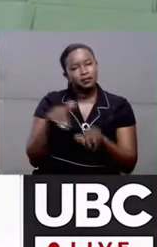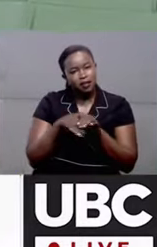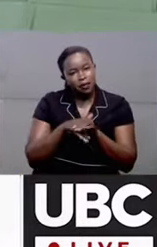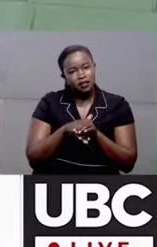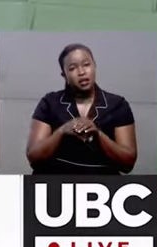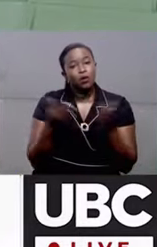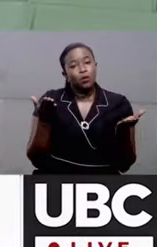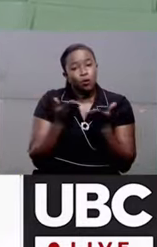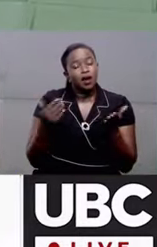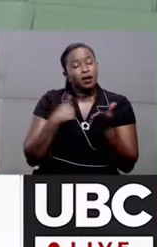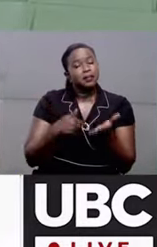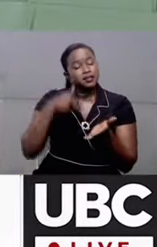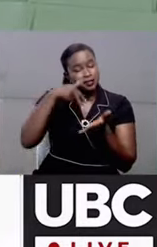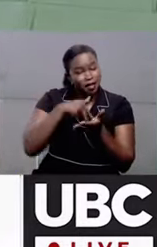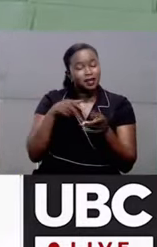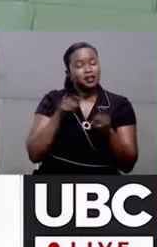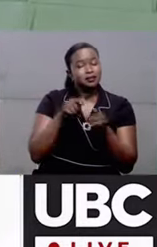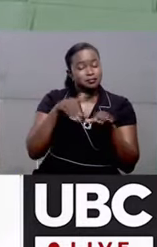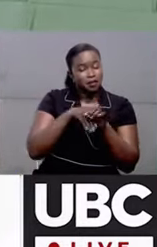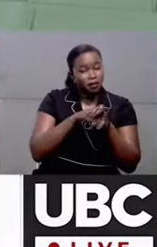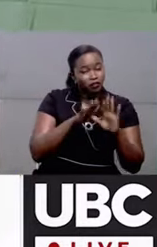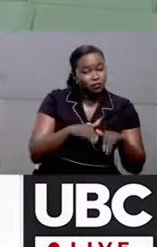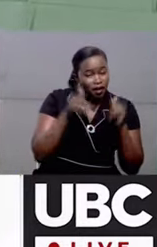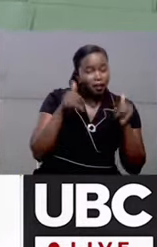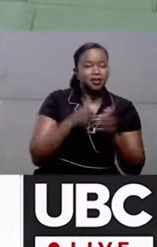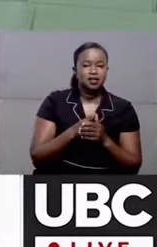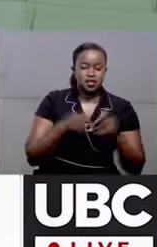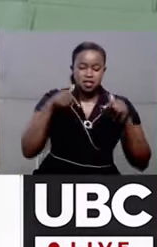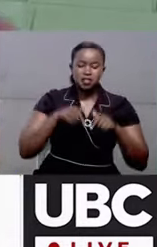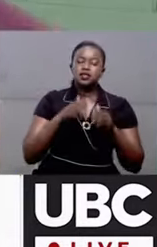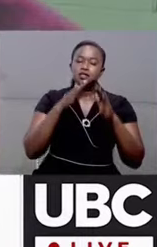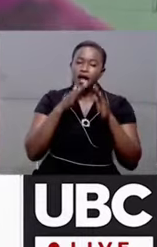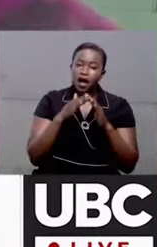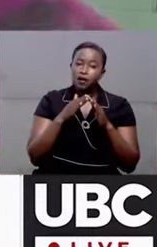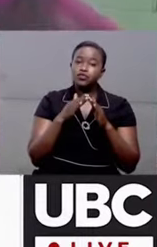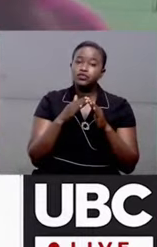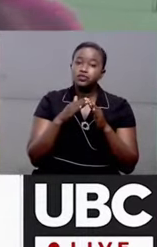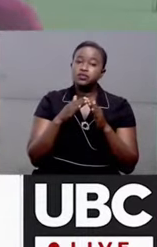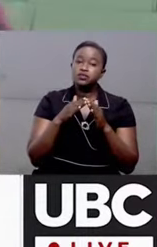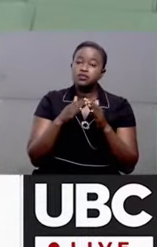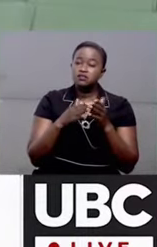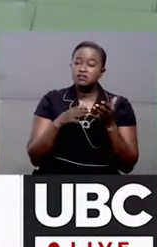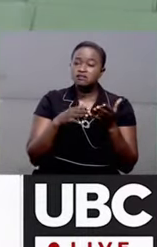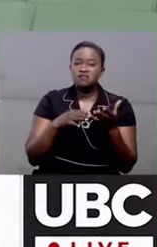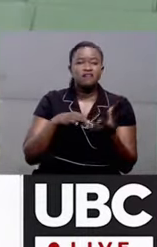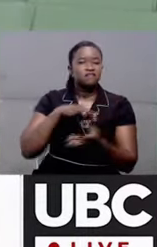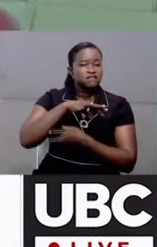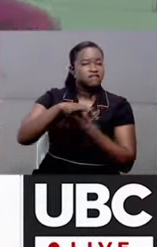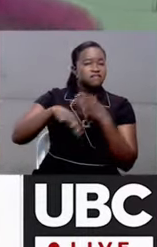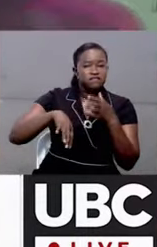Where I stand as MP, this house has been engulfed in